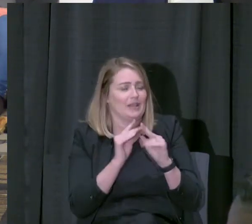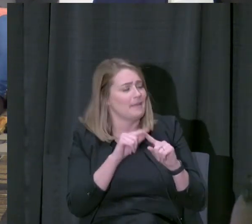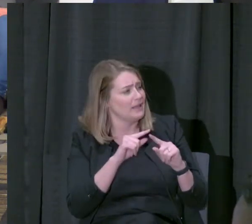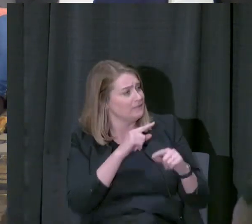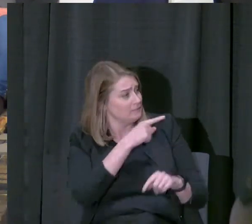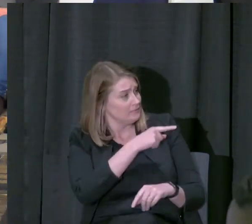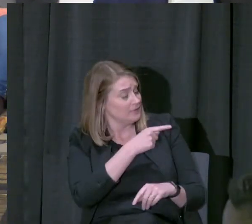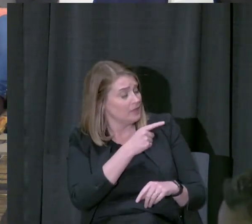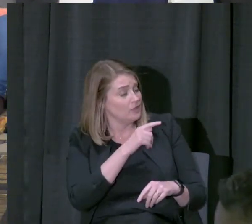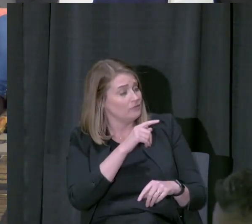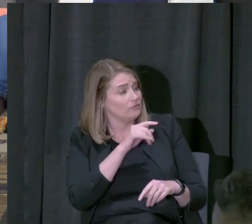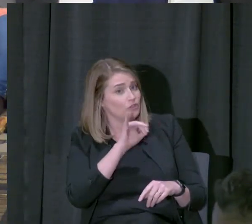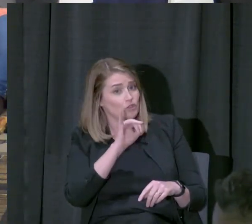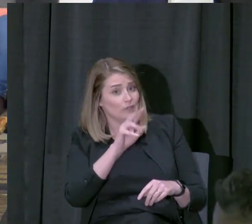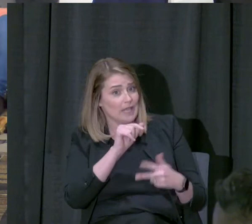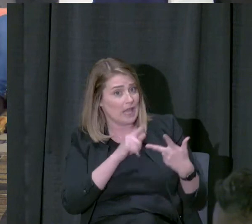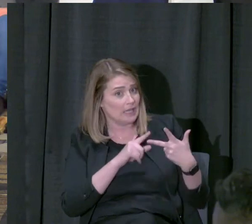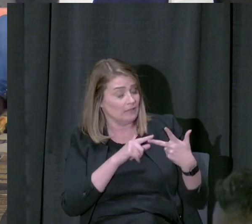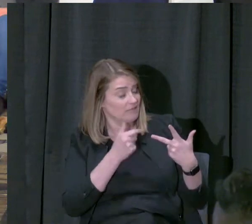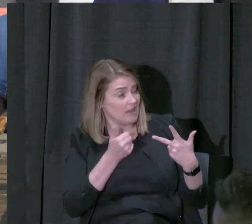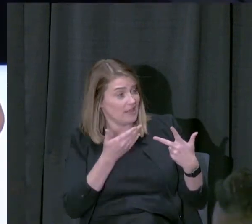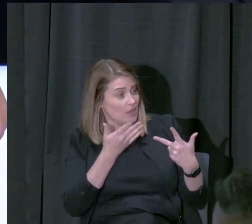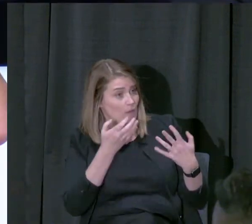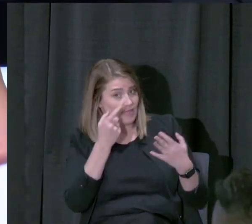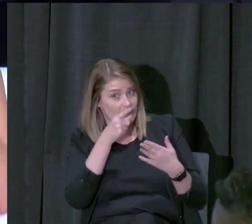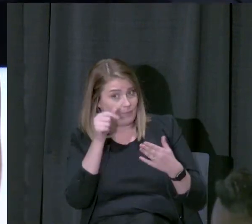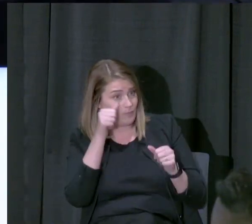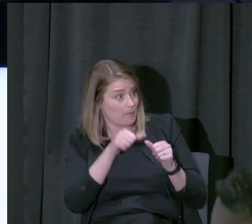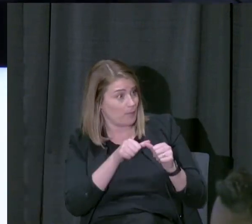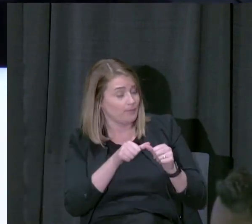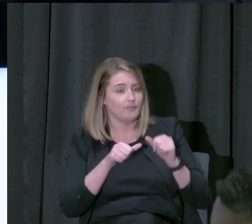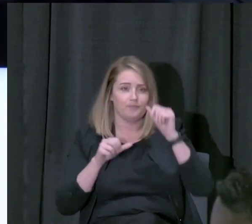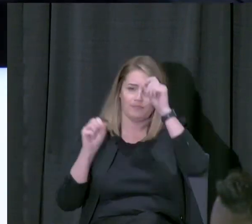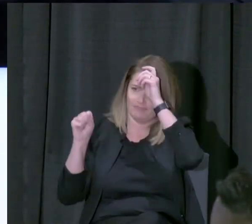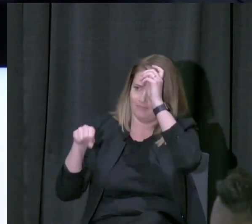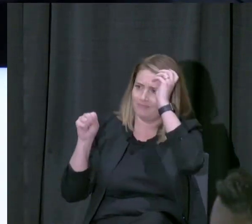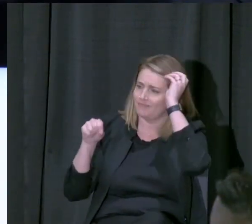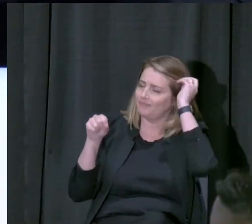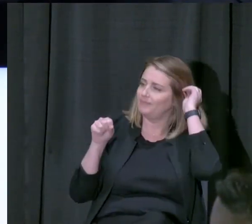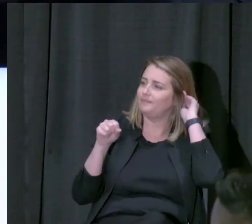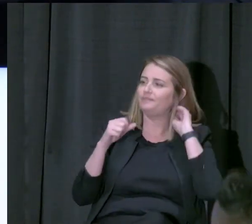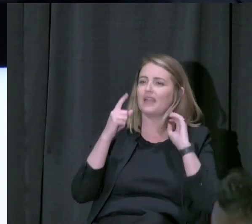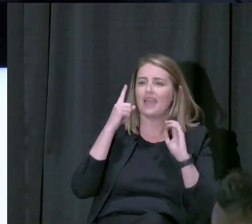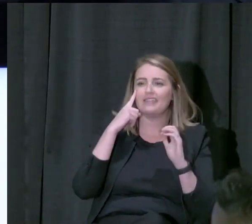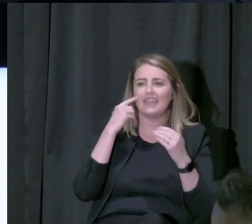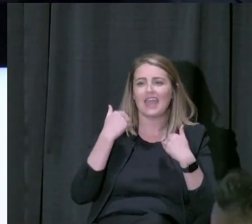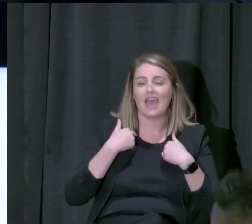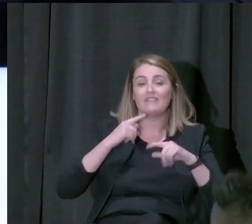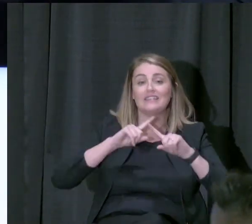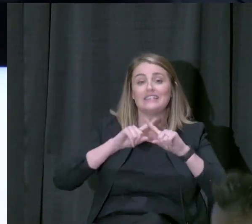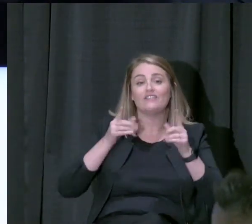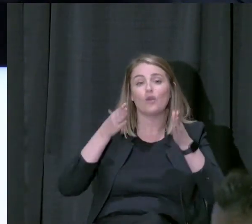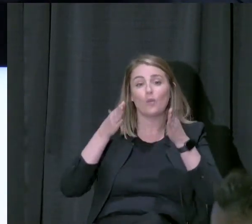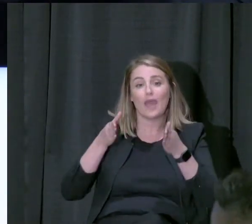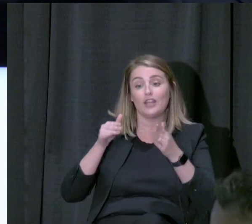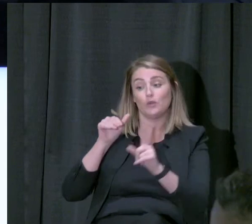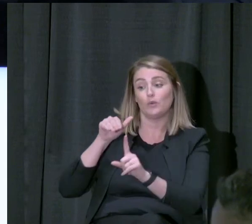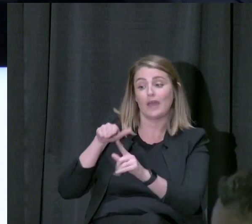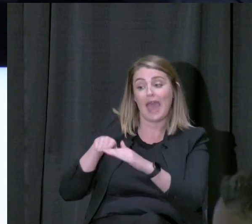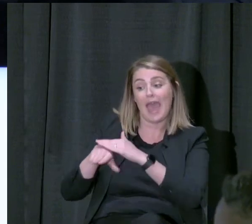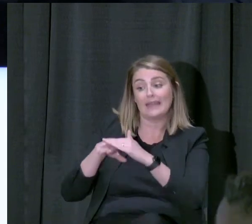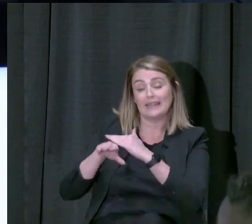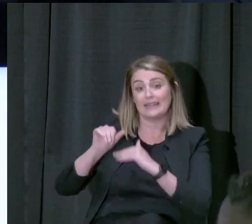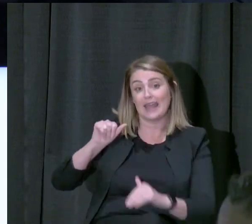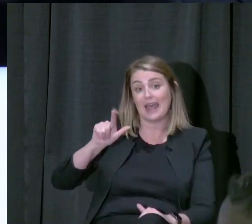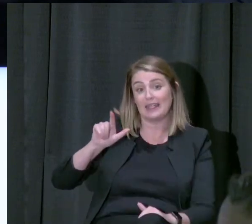you? Is there anything you'd like to leave folks with? Yeah, absolutely. I think that having different ways to access Alexa is what I'd love to